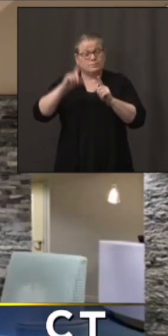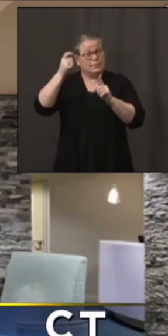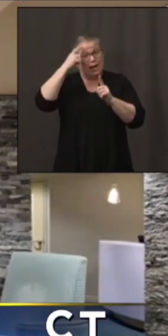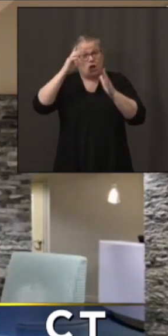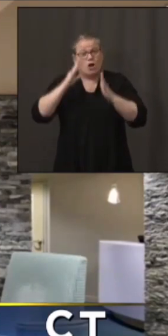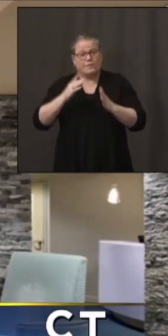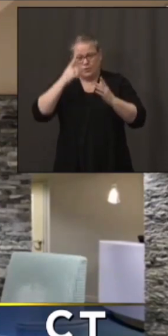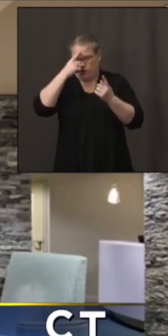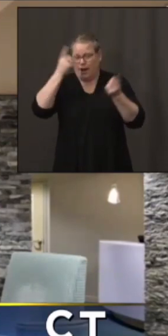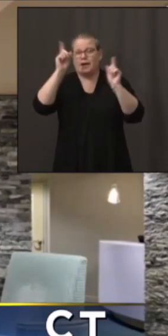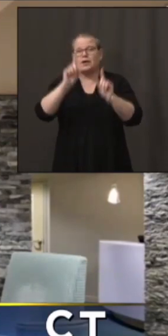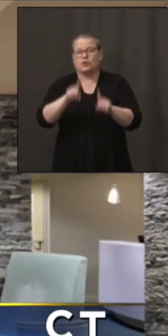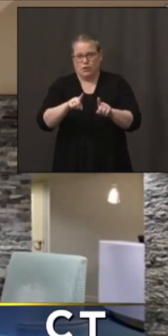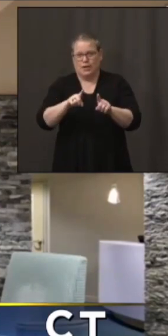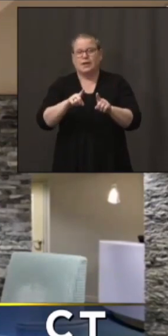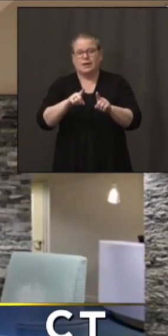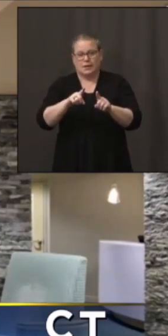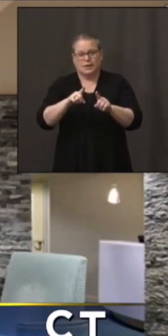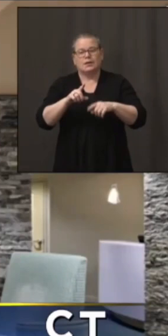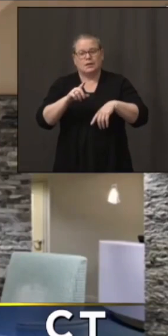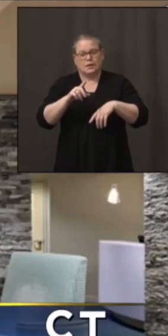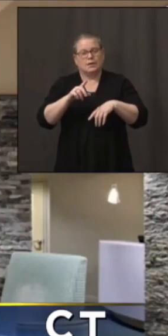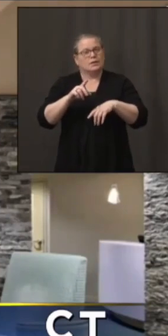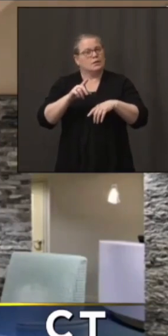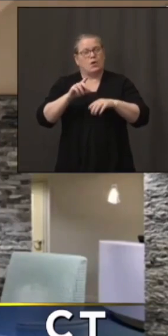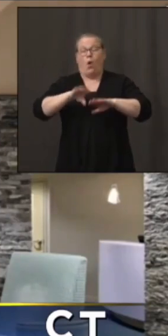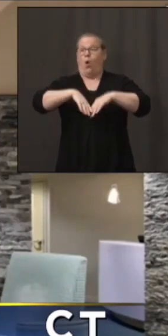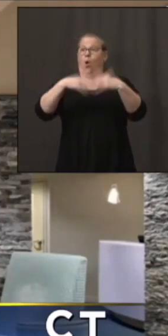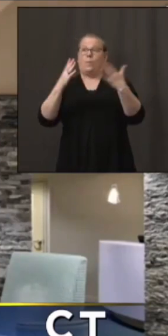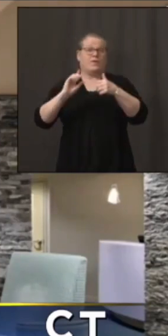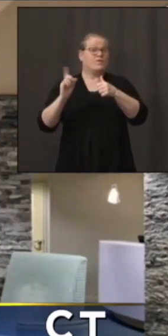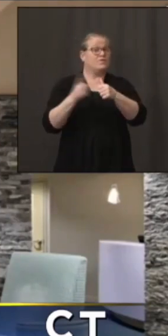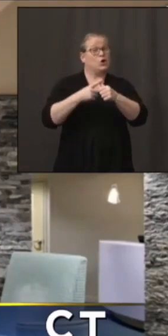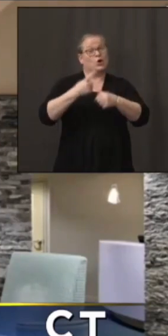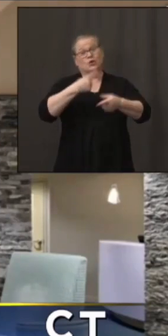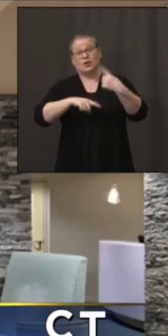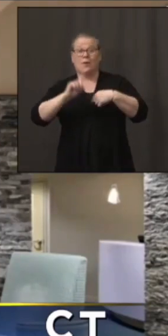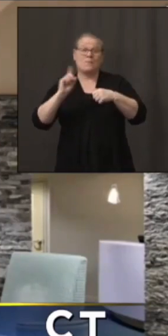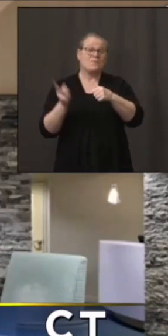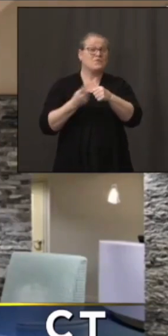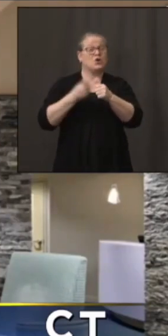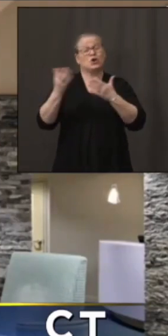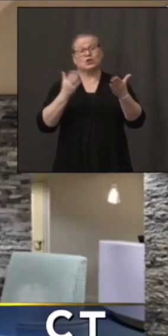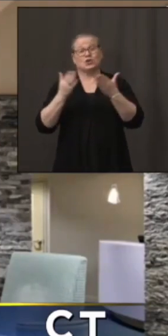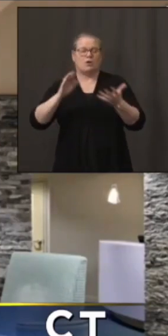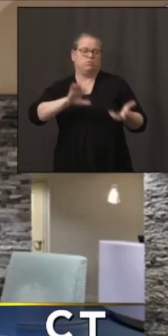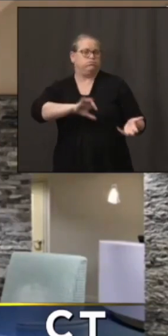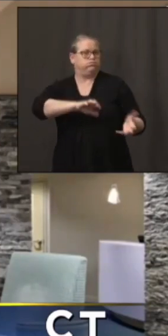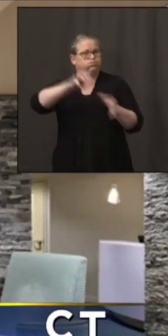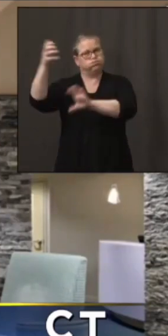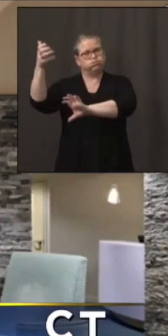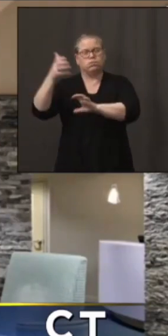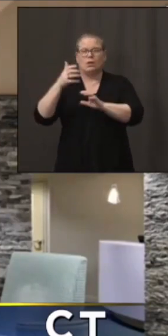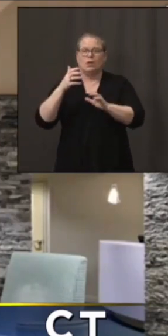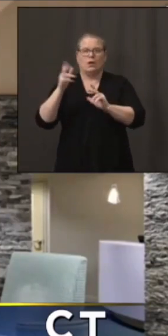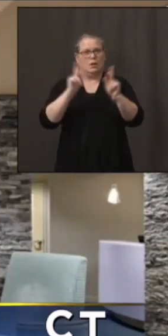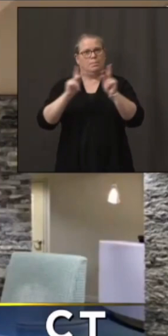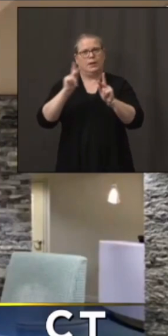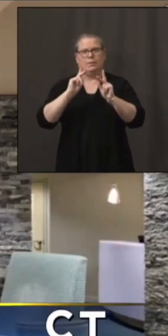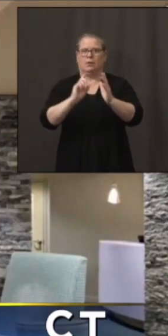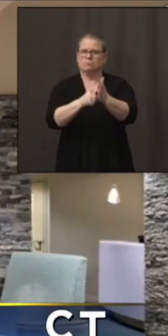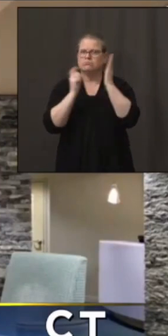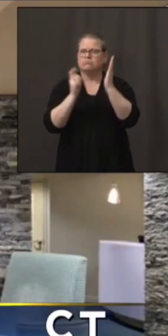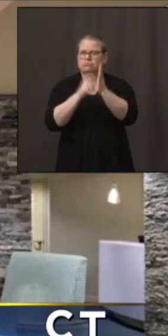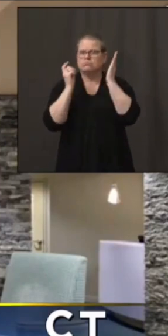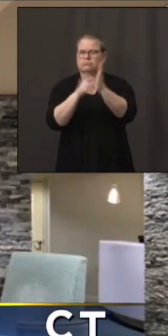There is a concern that if we open it up as first come, first serve, we wouldn't be able to manage the demand. And I think it would